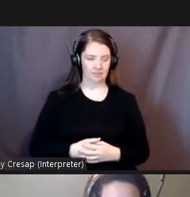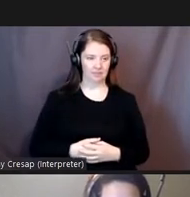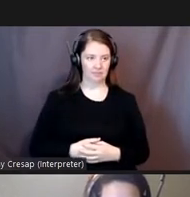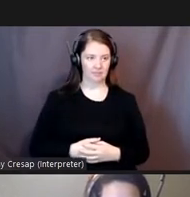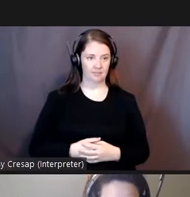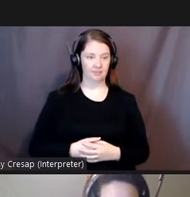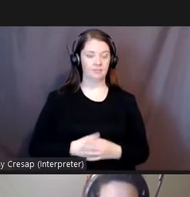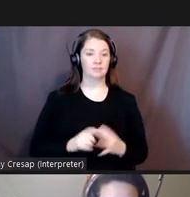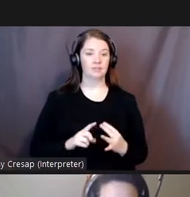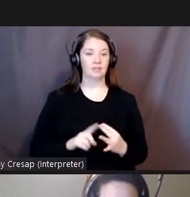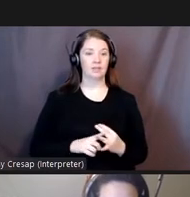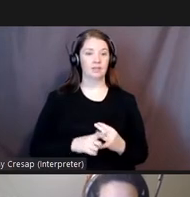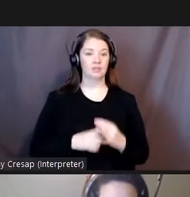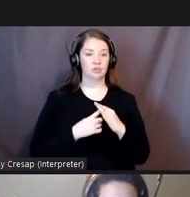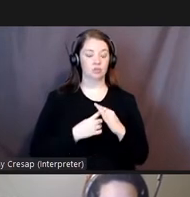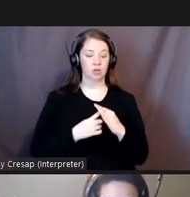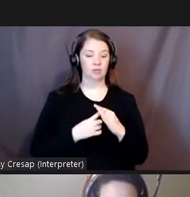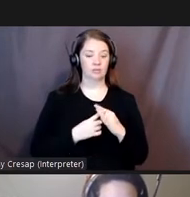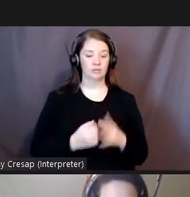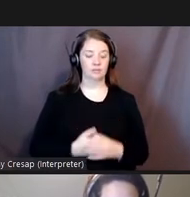let's start.